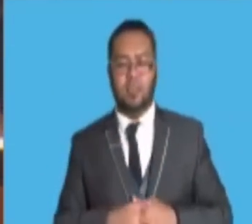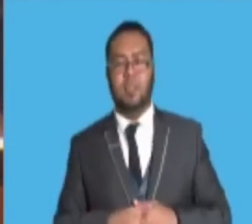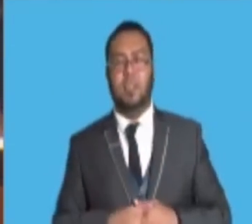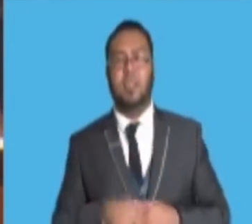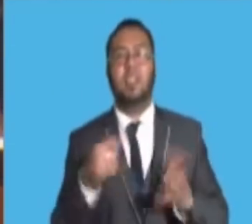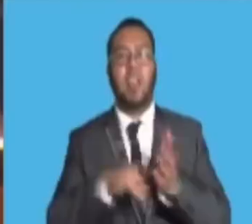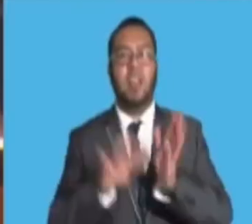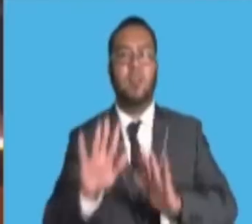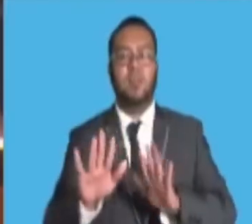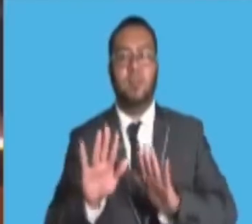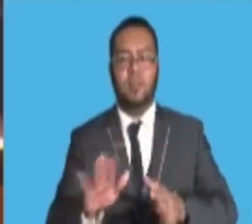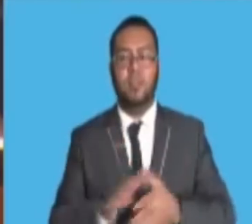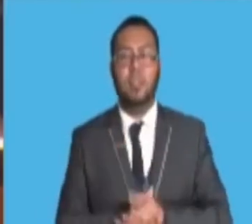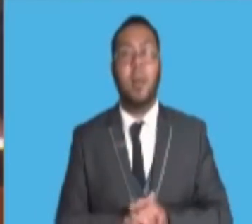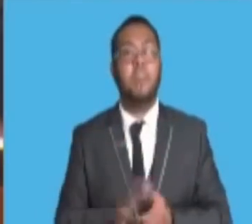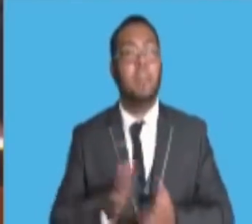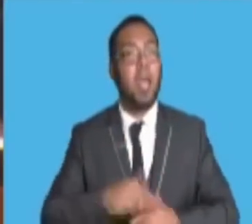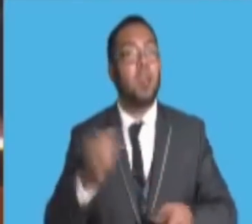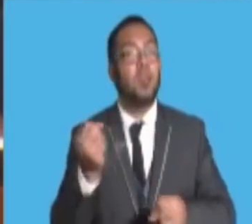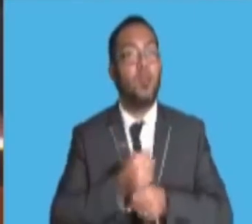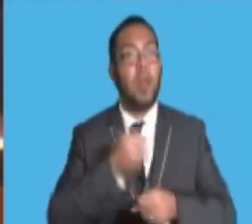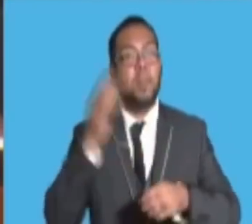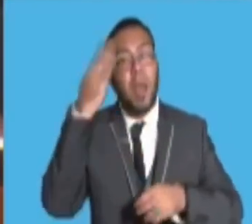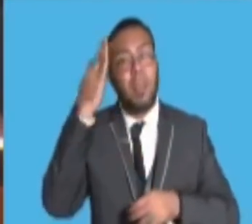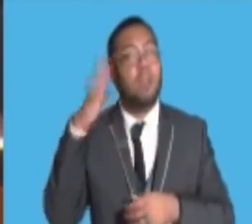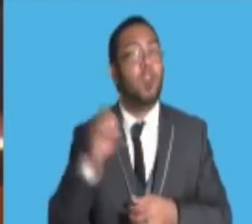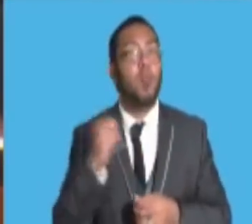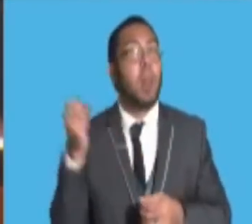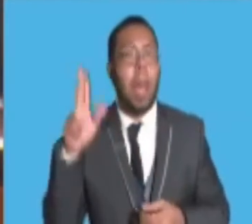Ketira. My grandmother is from Matuka in Laut,